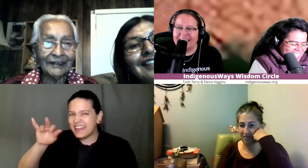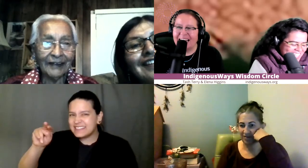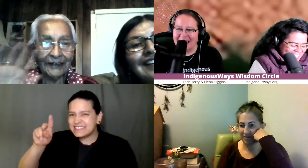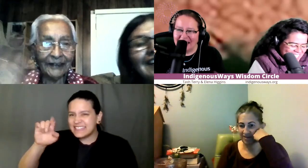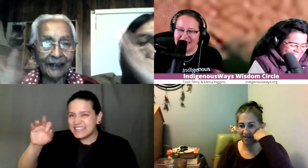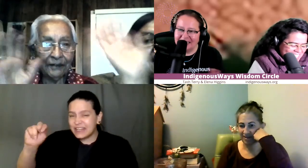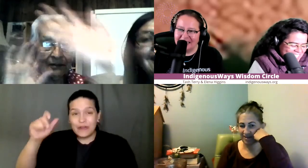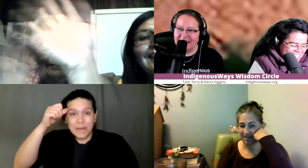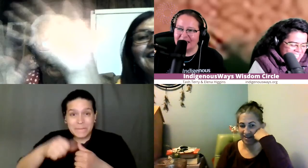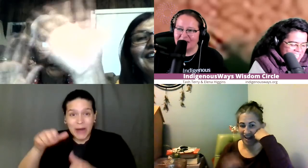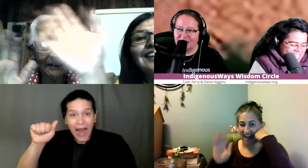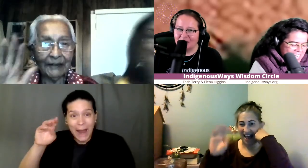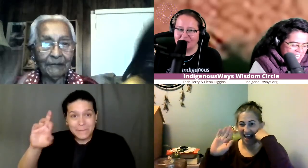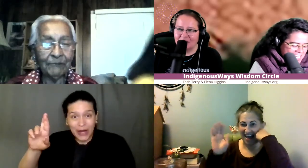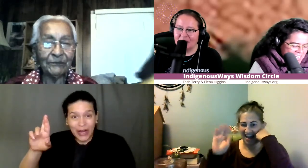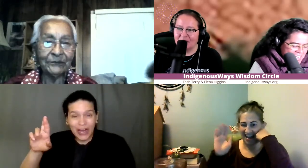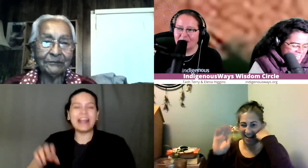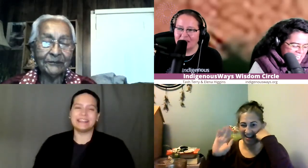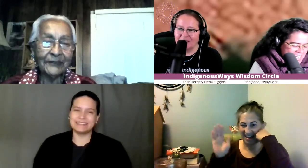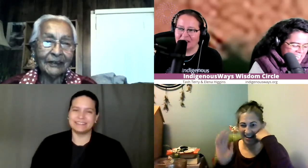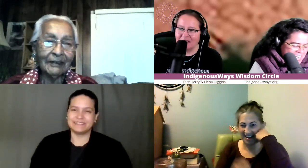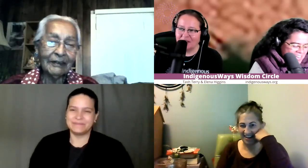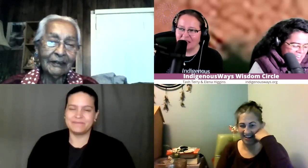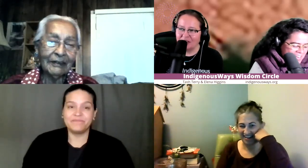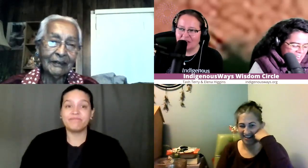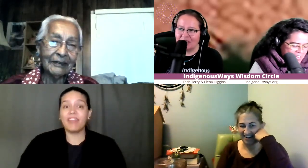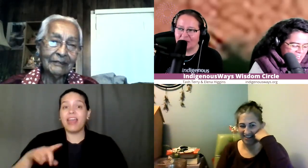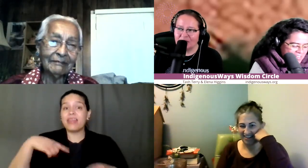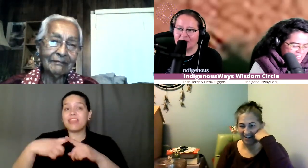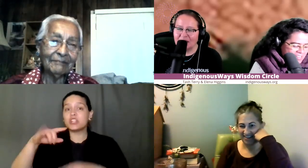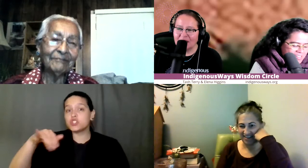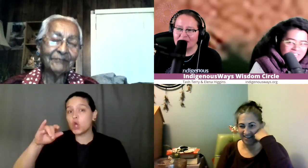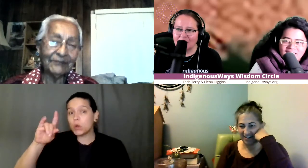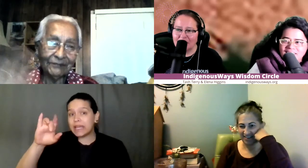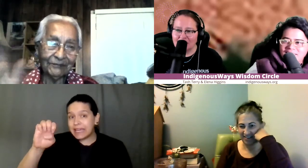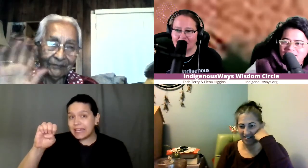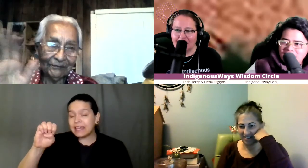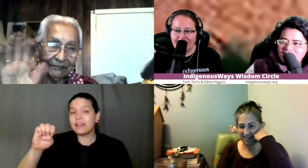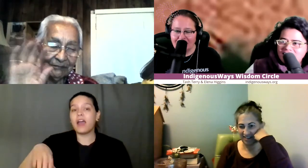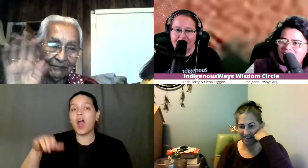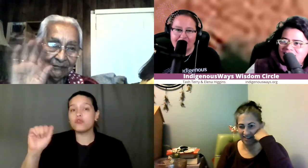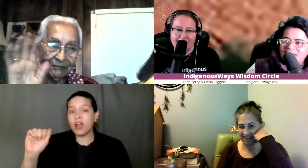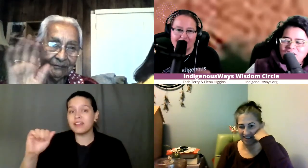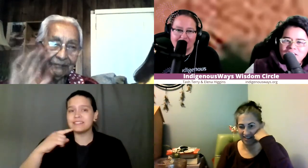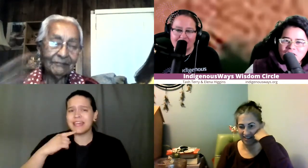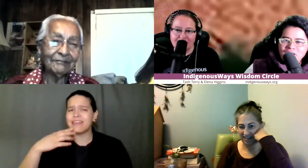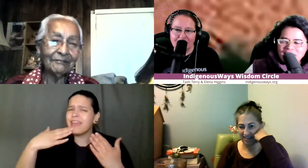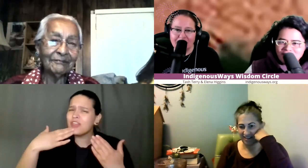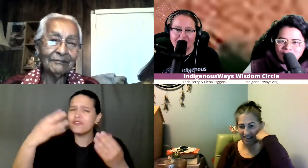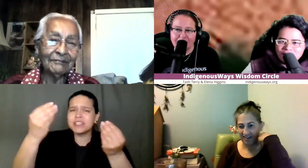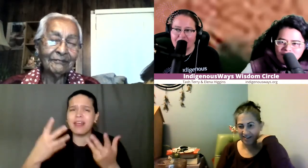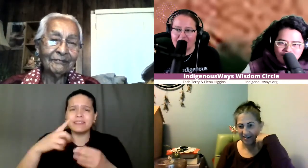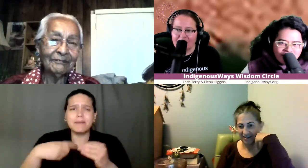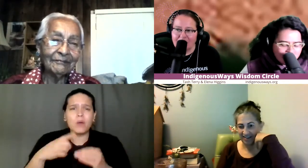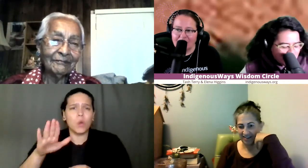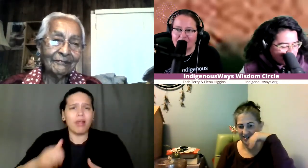Oh, yes. Yeah. Hi, Lindy. And then Jody Aranda saying, thank you, Jane, for telling us about your life. And Jody, too,